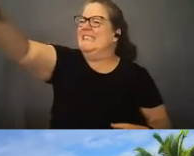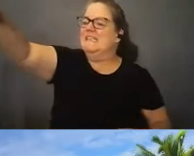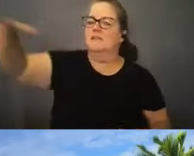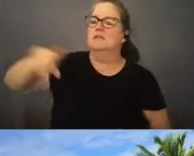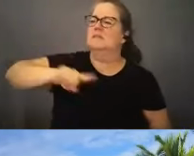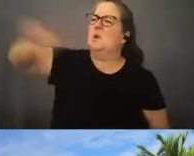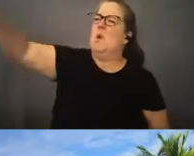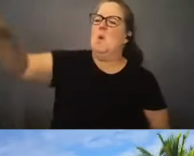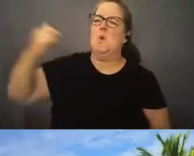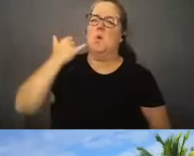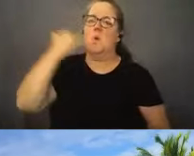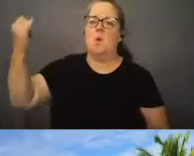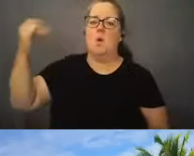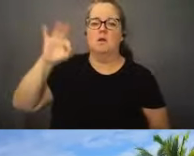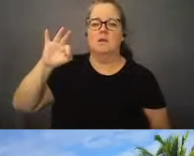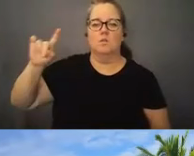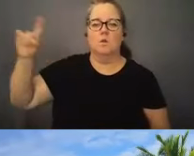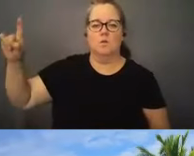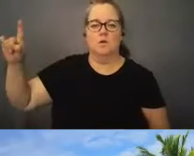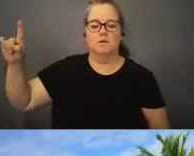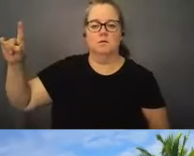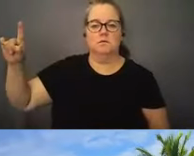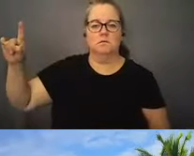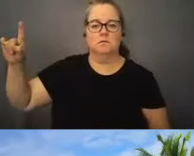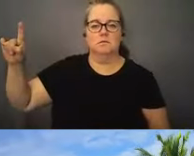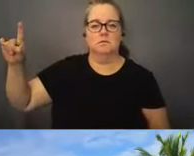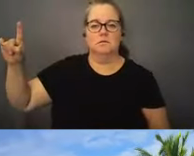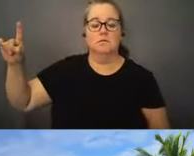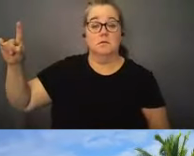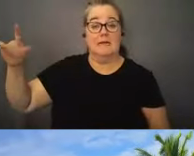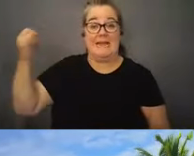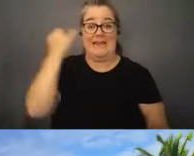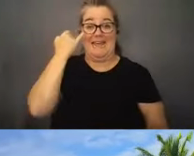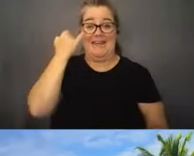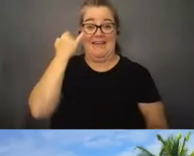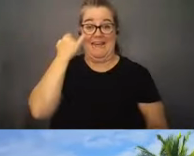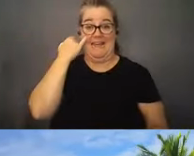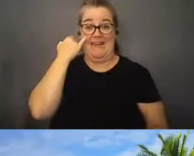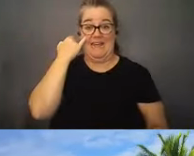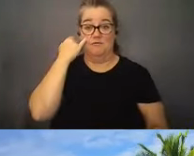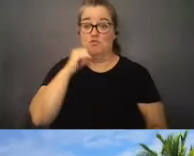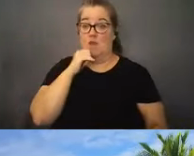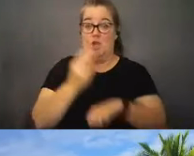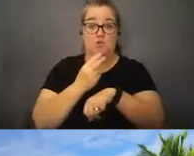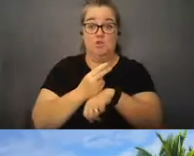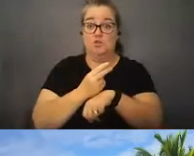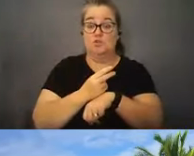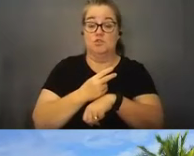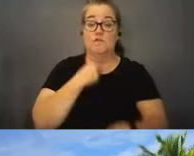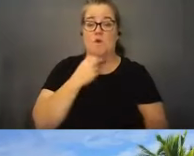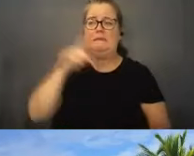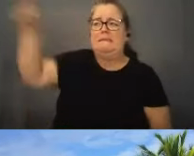you call 911, okay? So again, if you're not using your voice, you can still